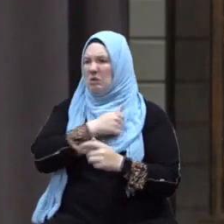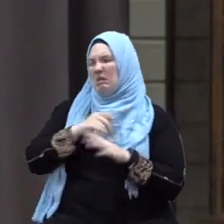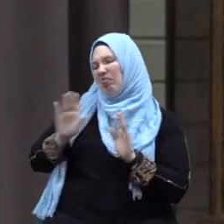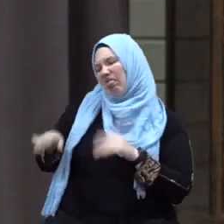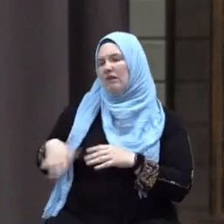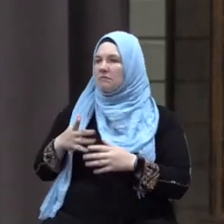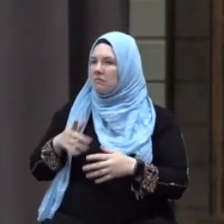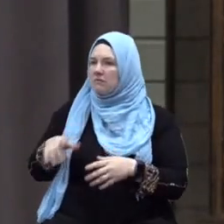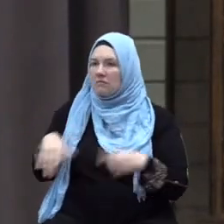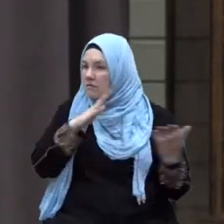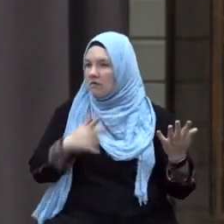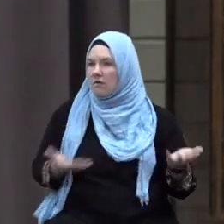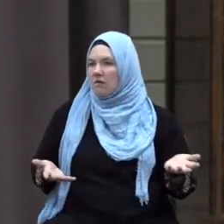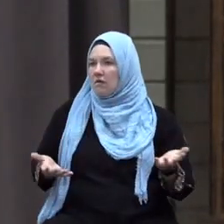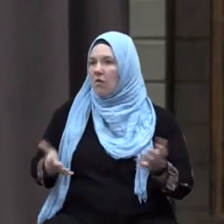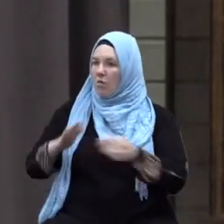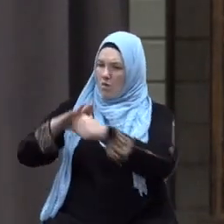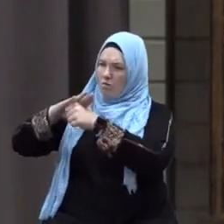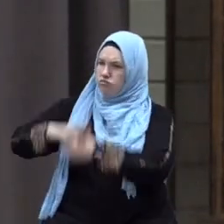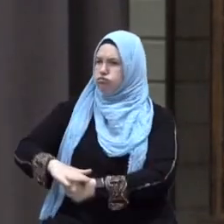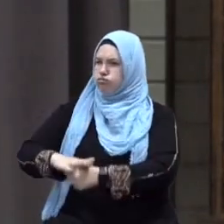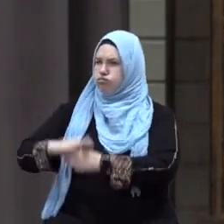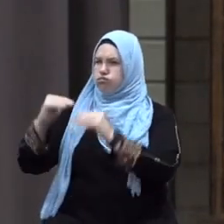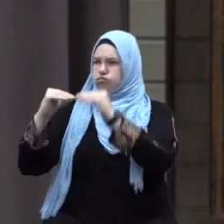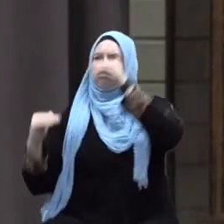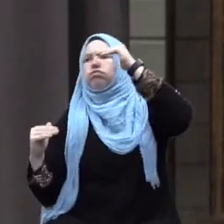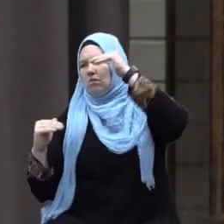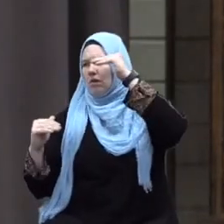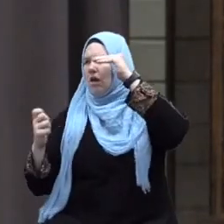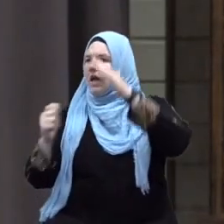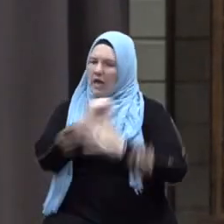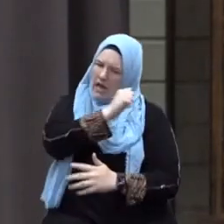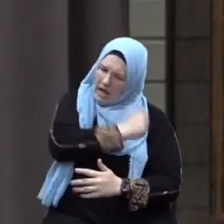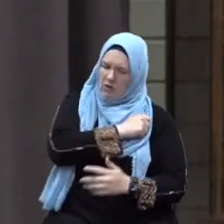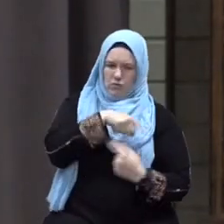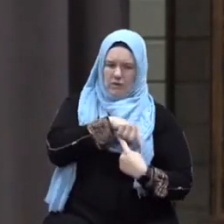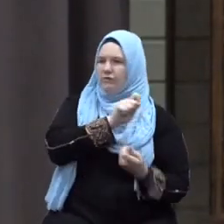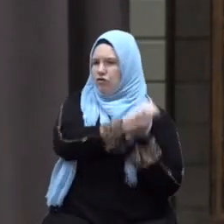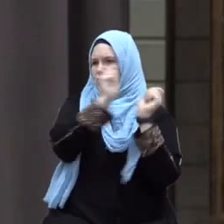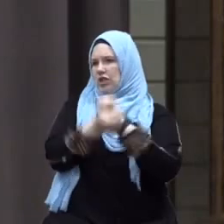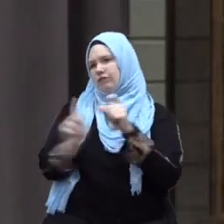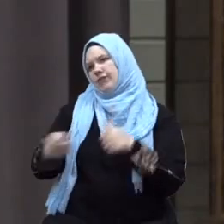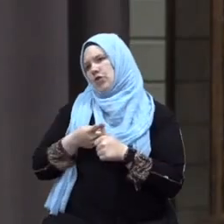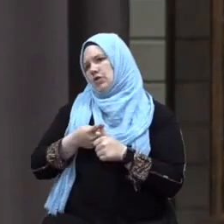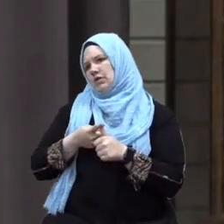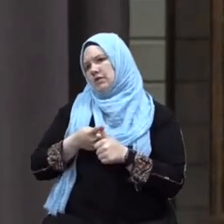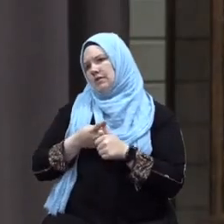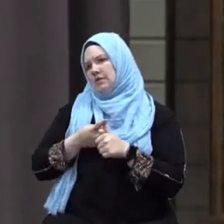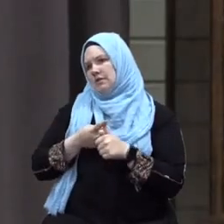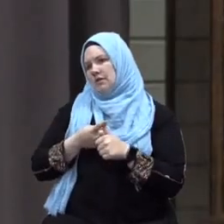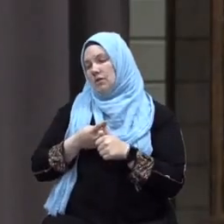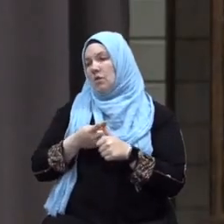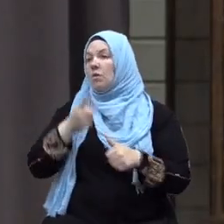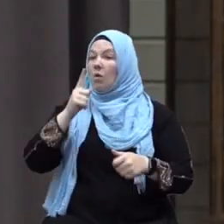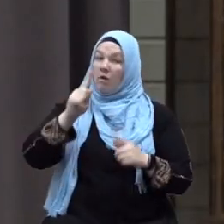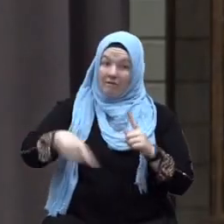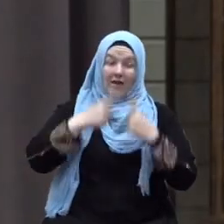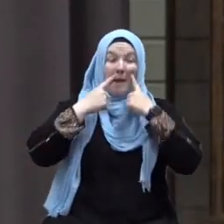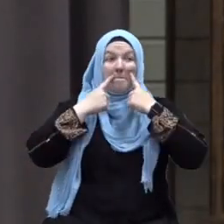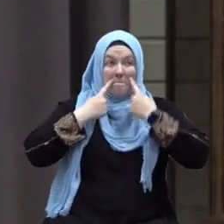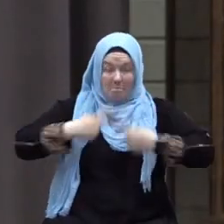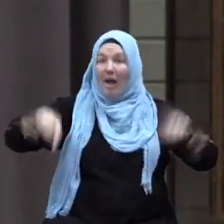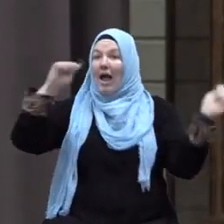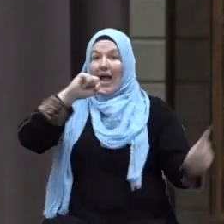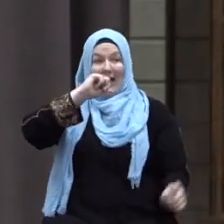oppression and injustices. Those are the things we need to fight the most. Once we